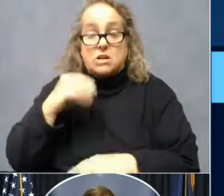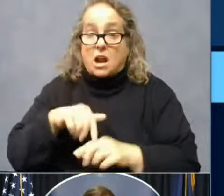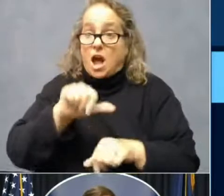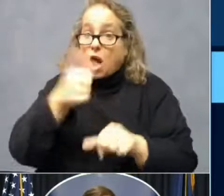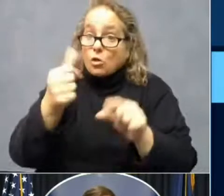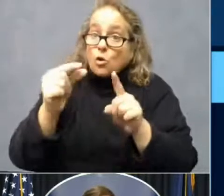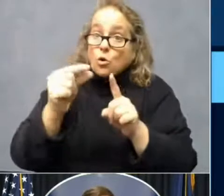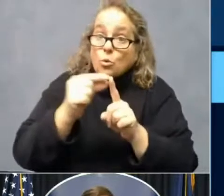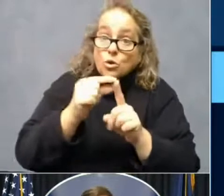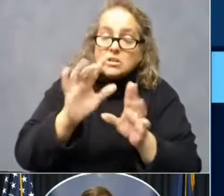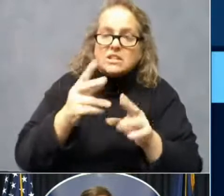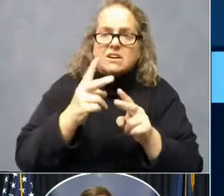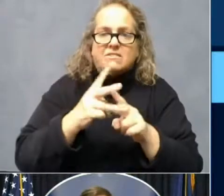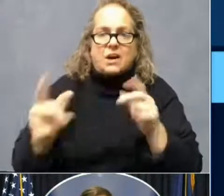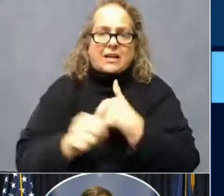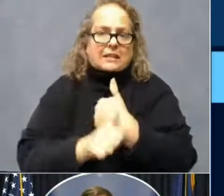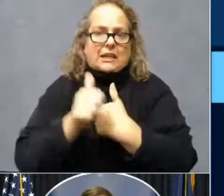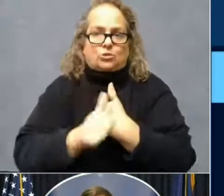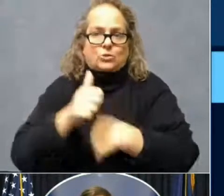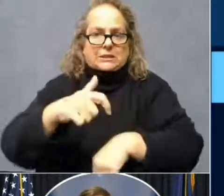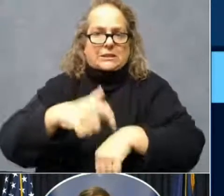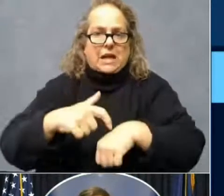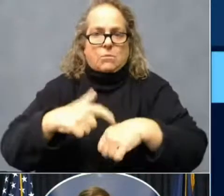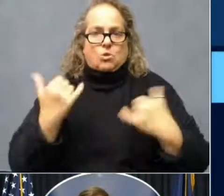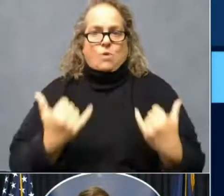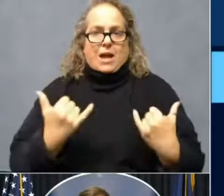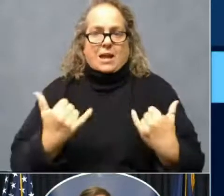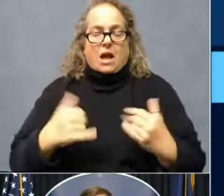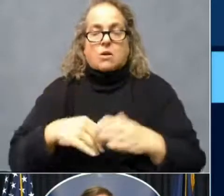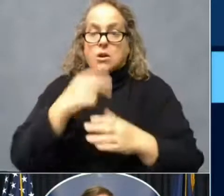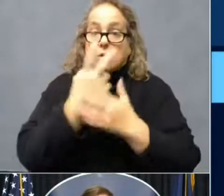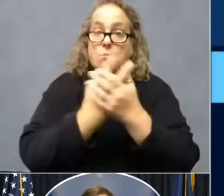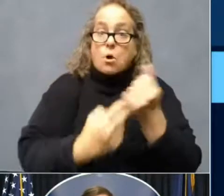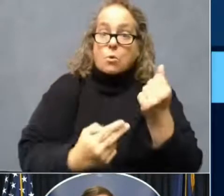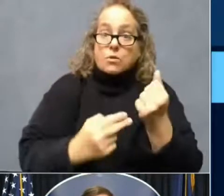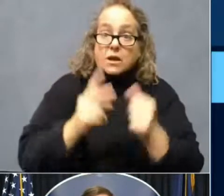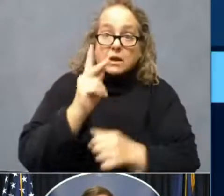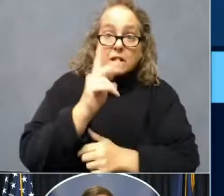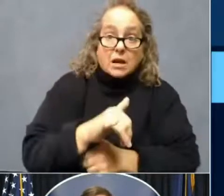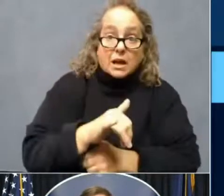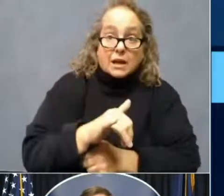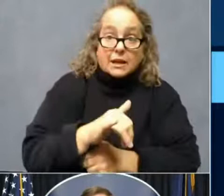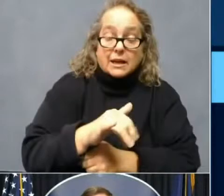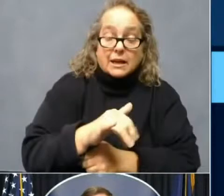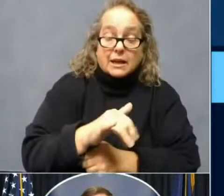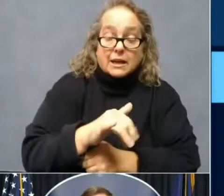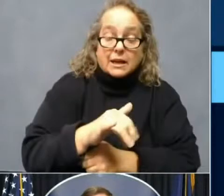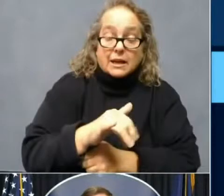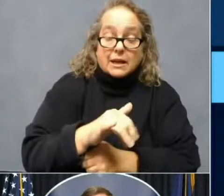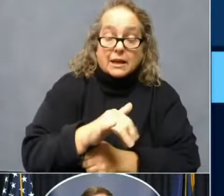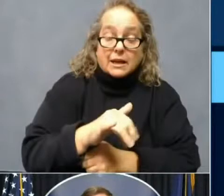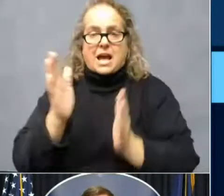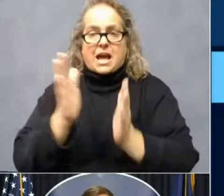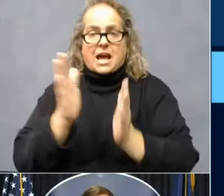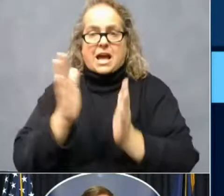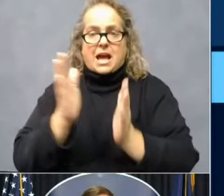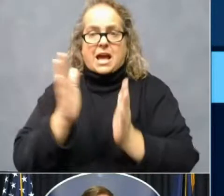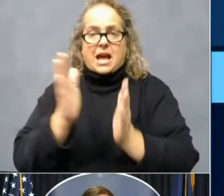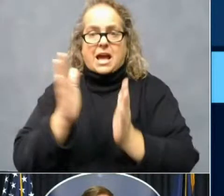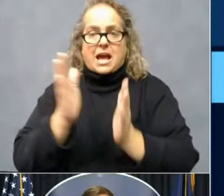time, and both the Commonwealth of Kentucky and the White House Task Force is asking everyone